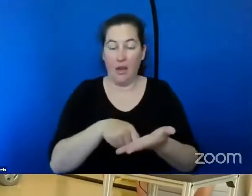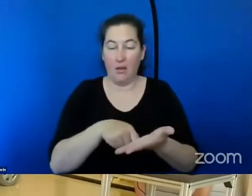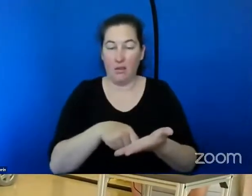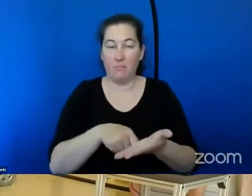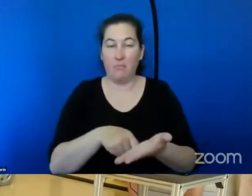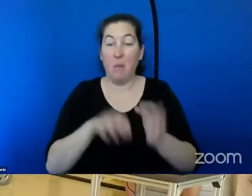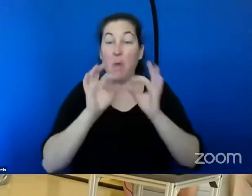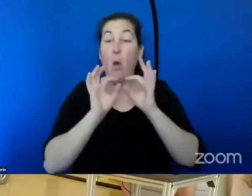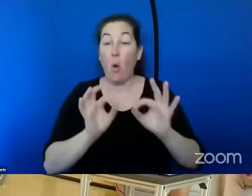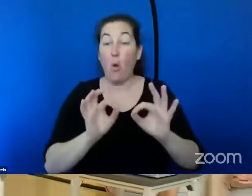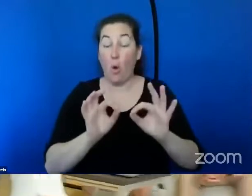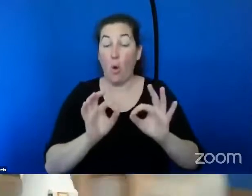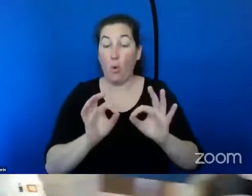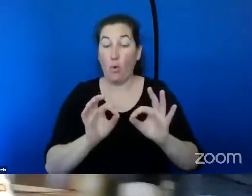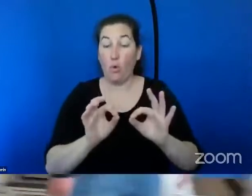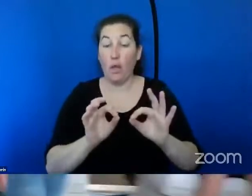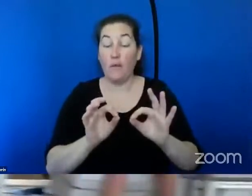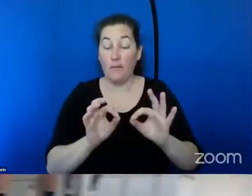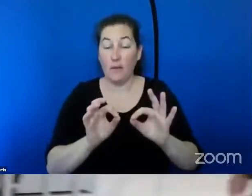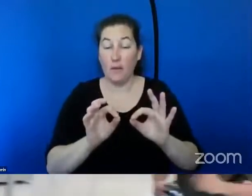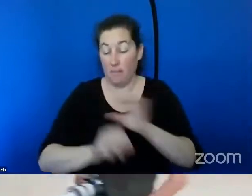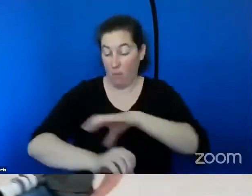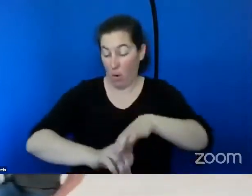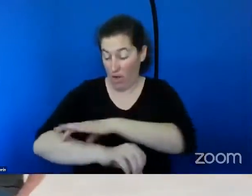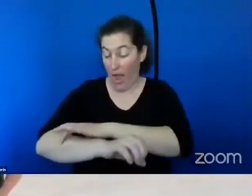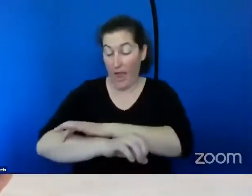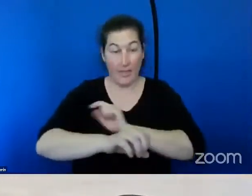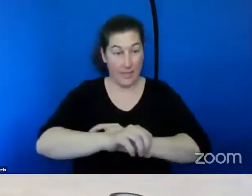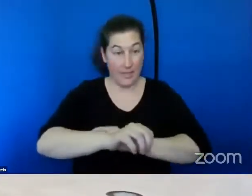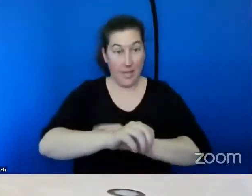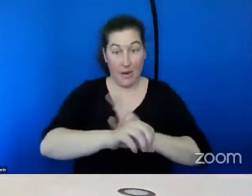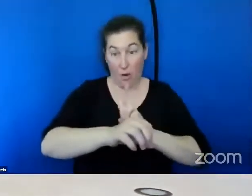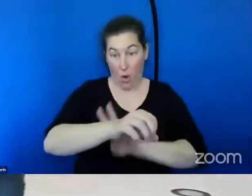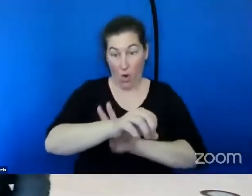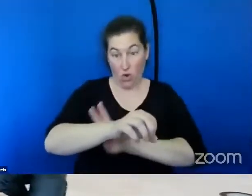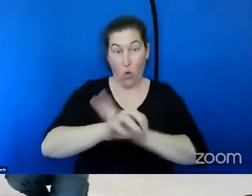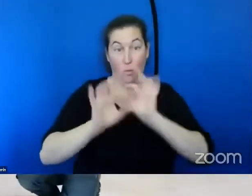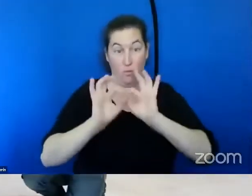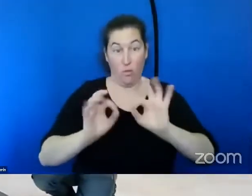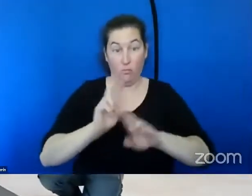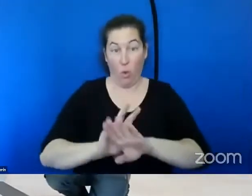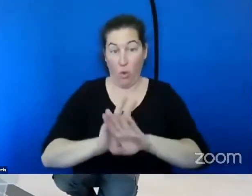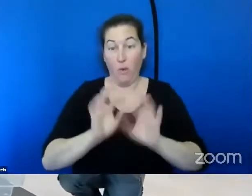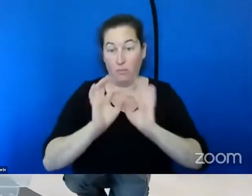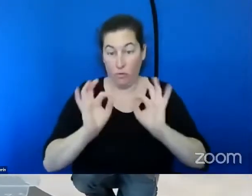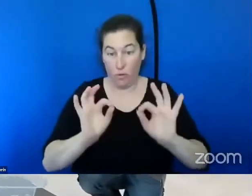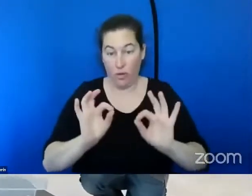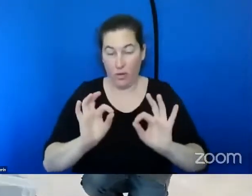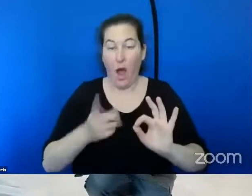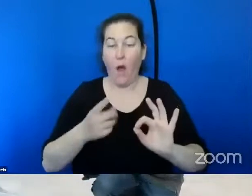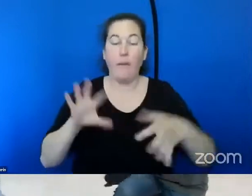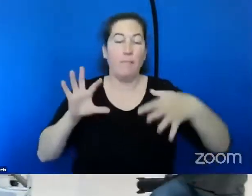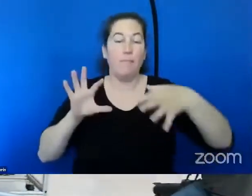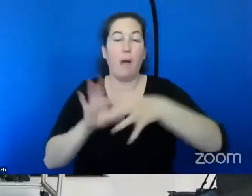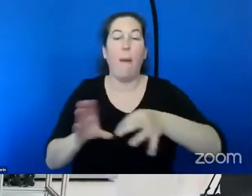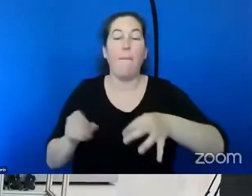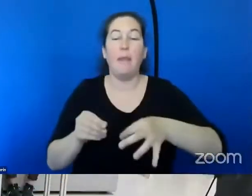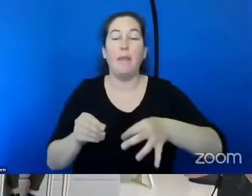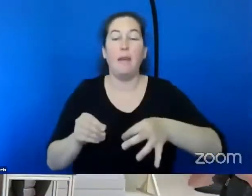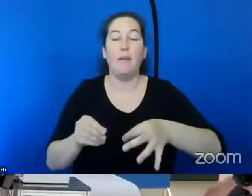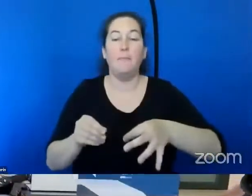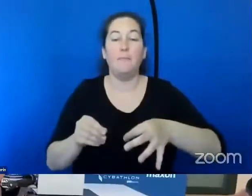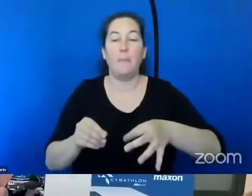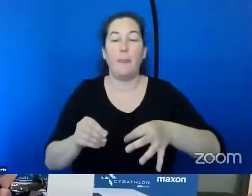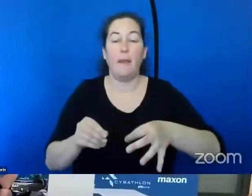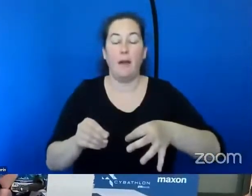there. Is he going to go for it now? No, he's happy to leave it there. Coin. Watch the clock. It's ticking